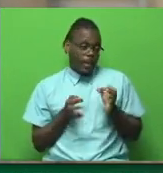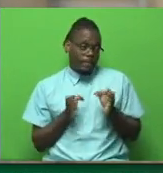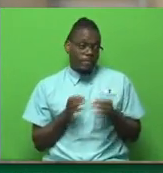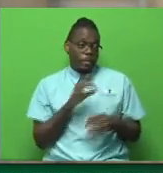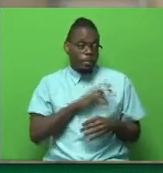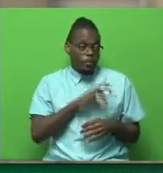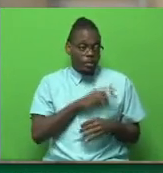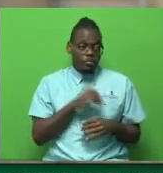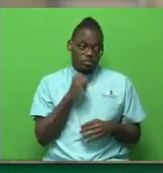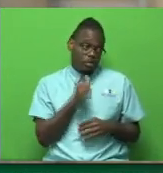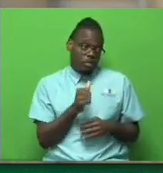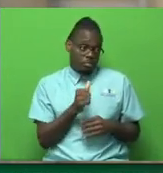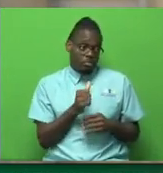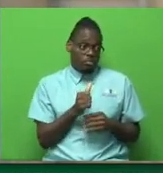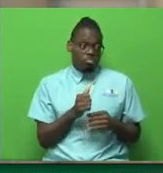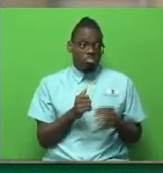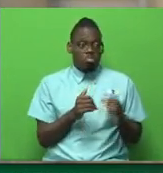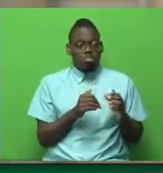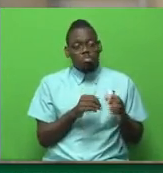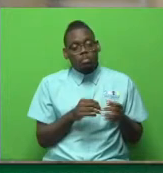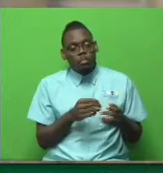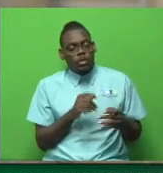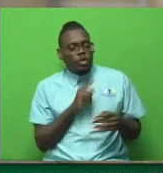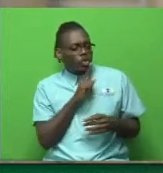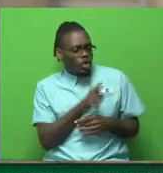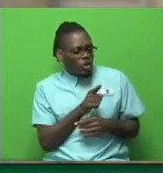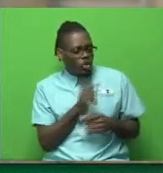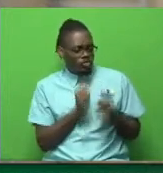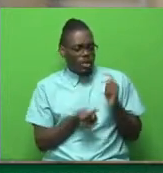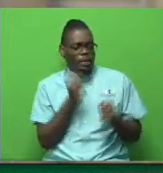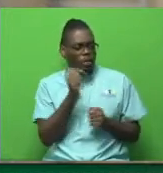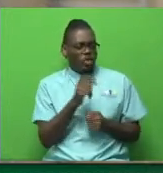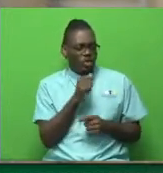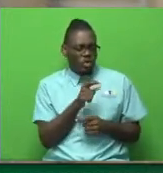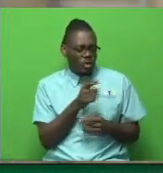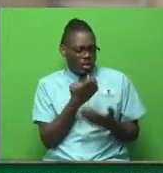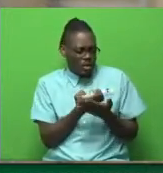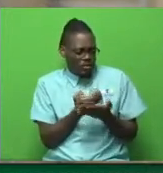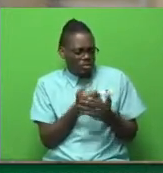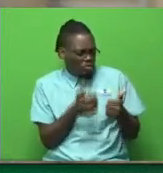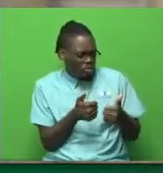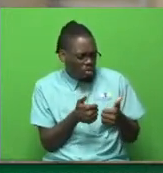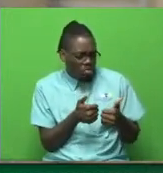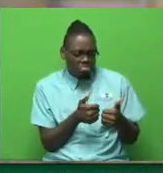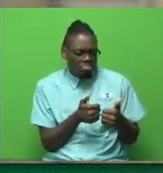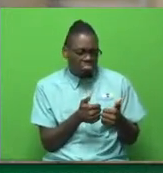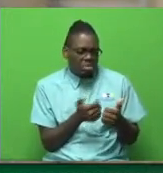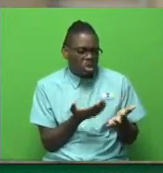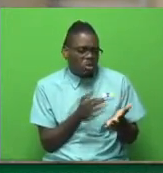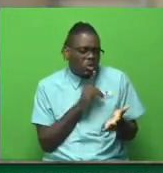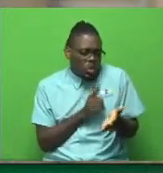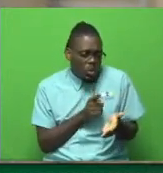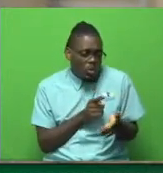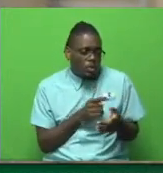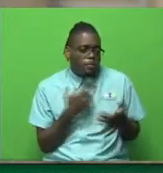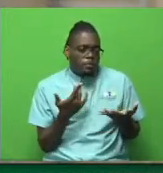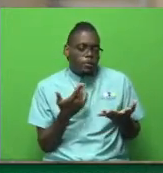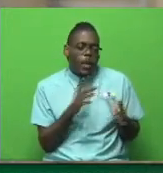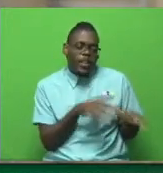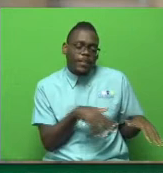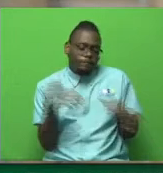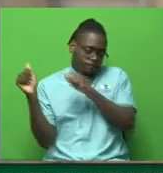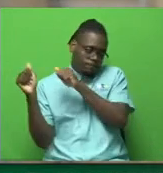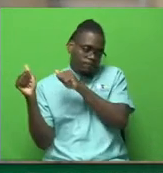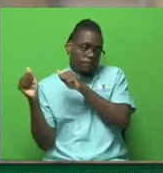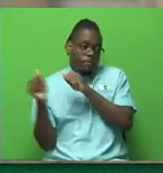begin begin hoarding foreign exchange what they are determined to do Madam speaker is to force a currency devaluation